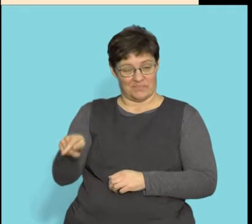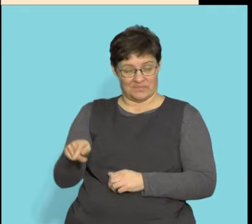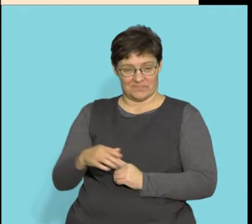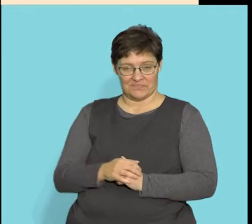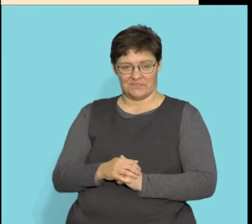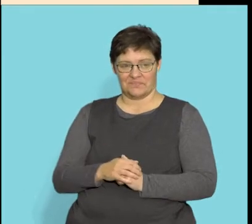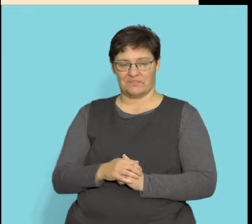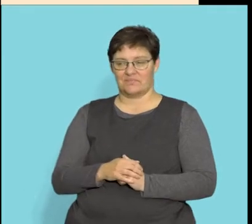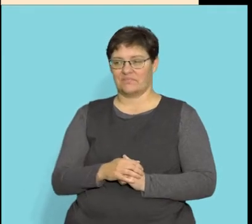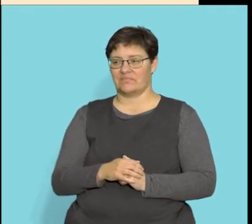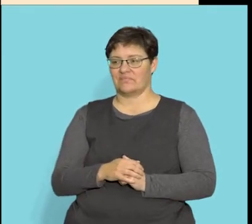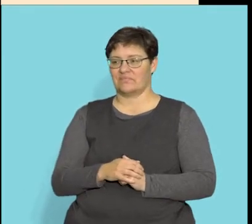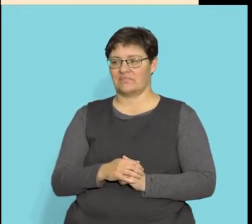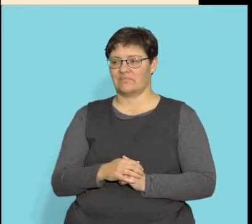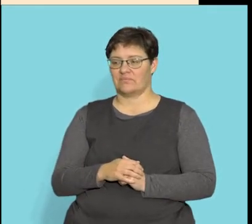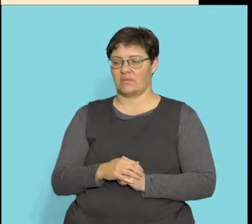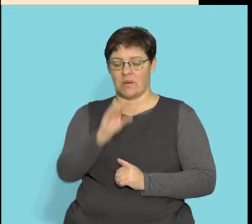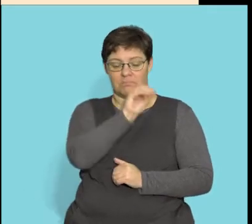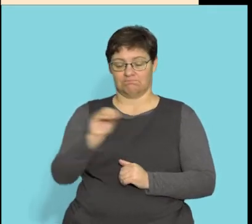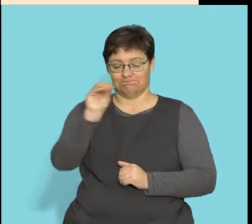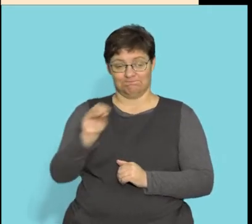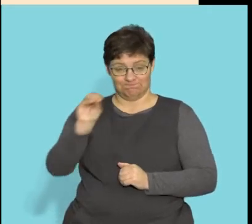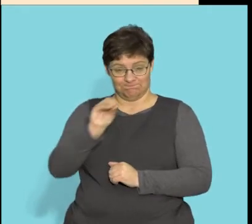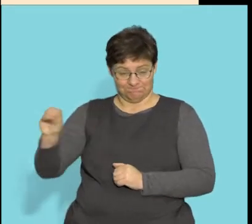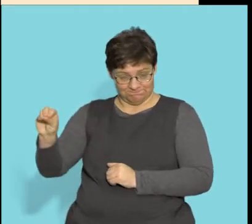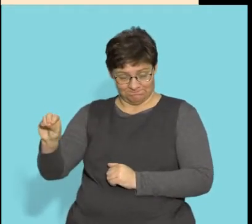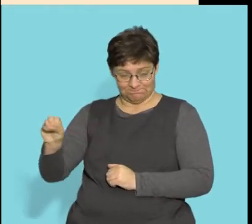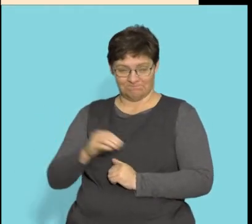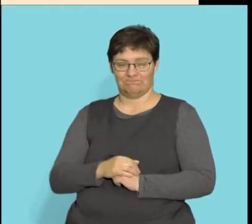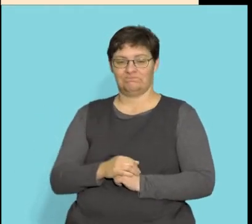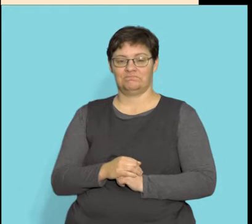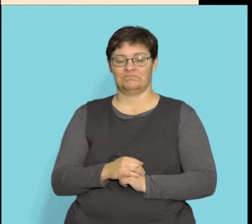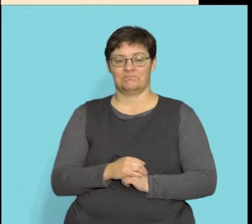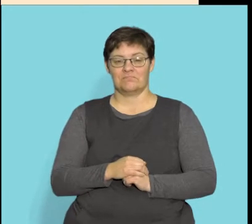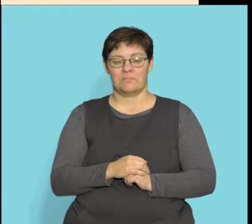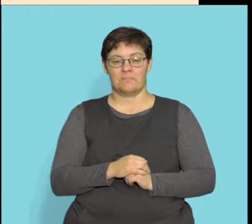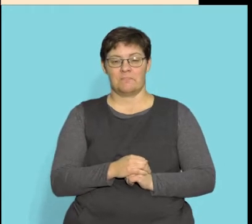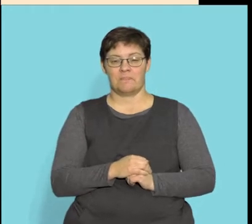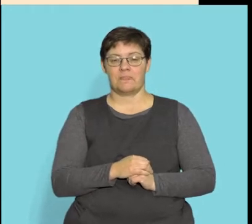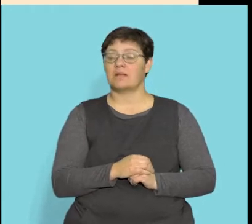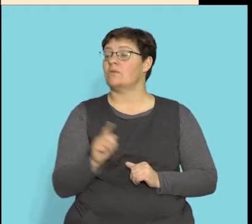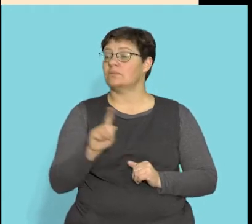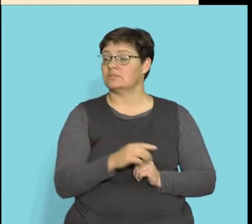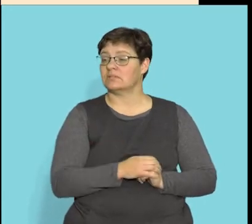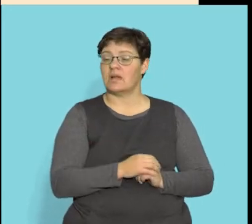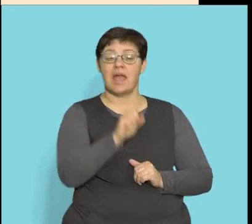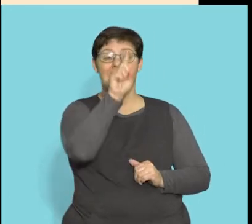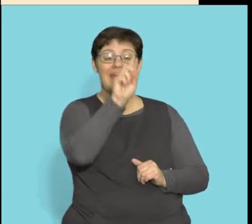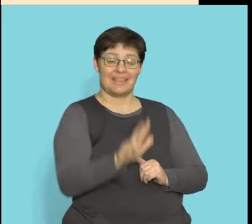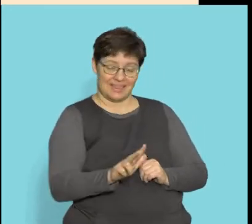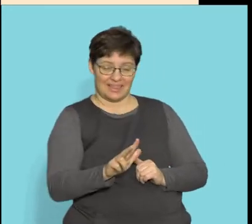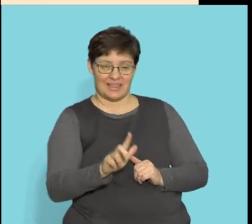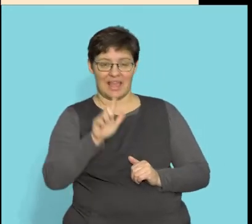volume connection. Again, just substituting in the dimensions affected by the scale factor. It's equal